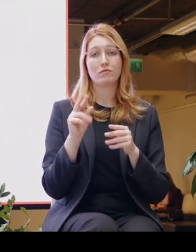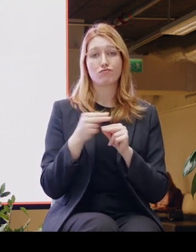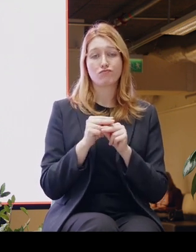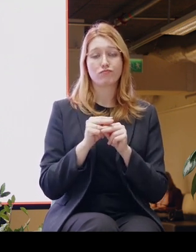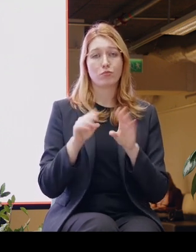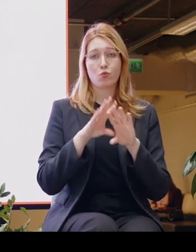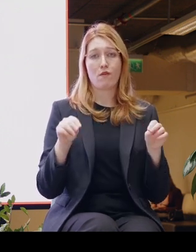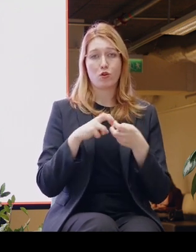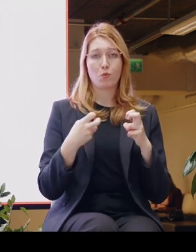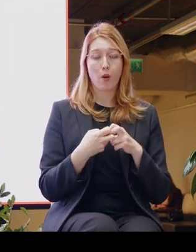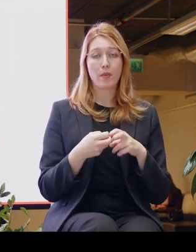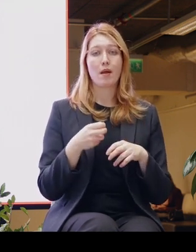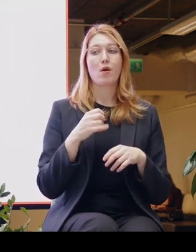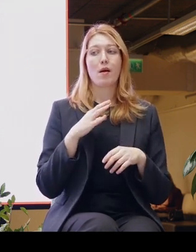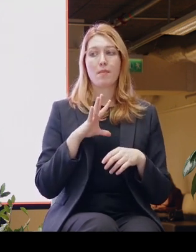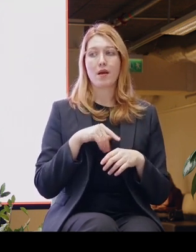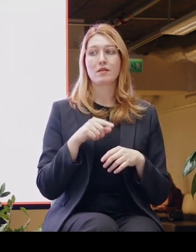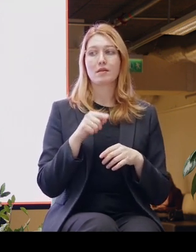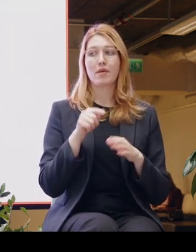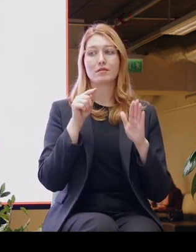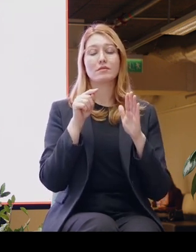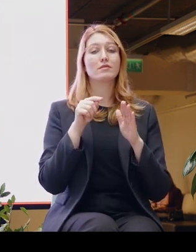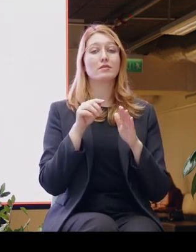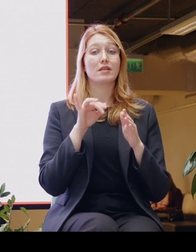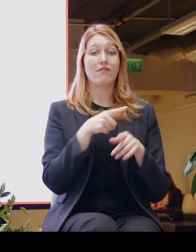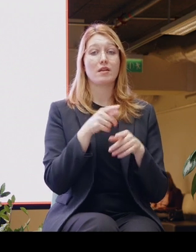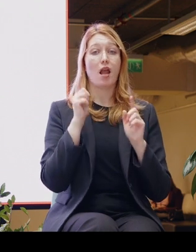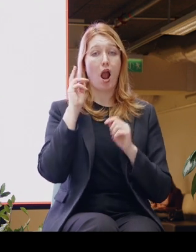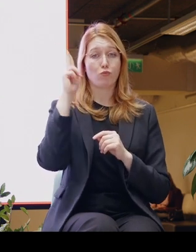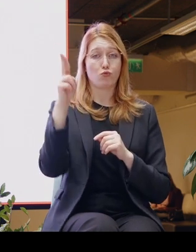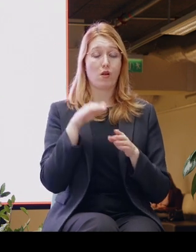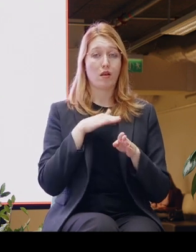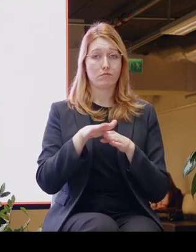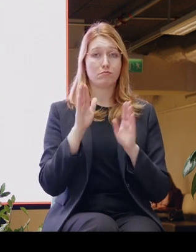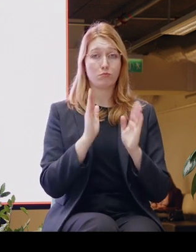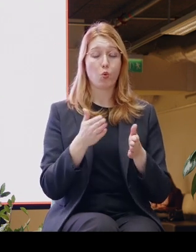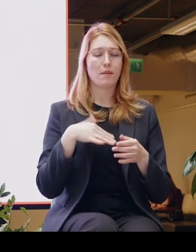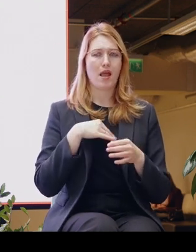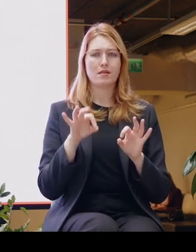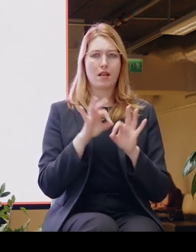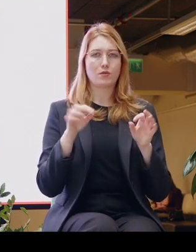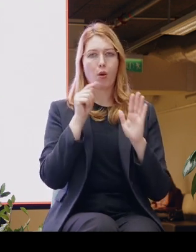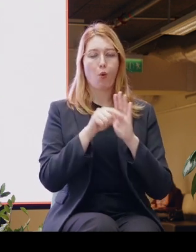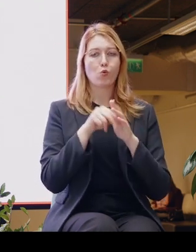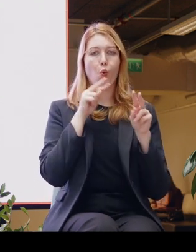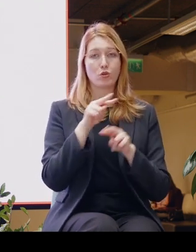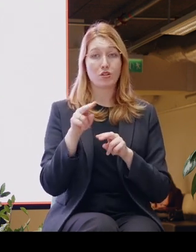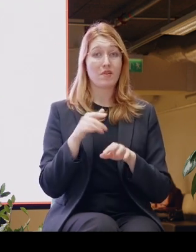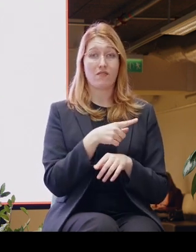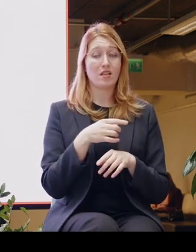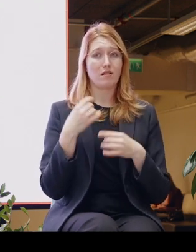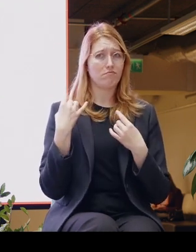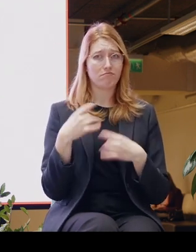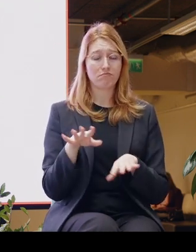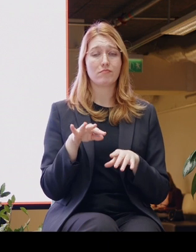reached, we will not start the supervision process. If we cannot agree, if we don't get the